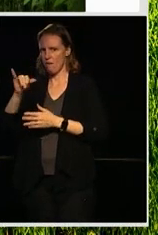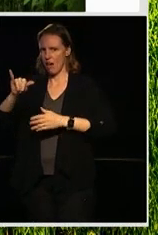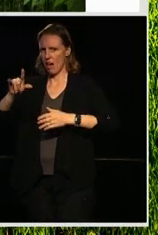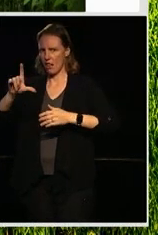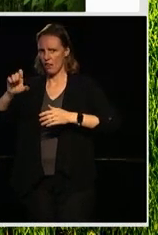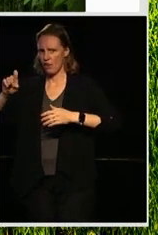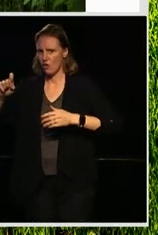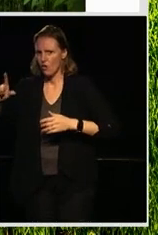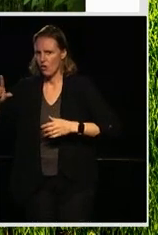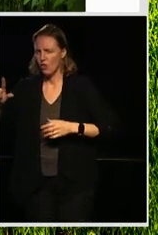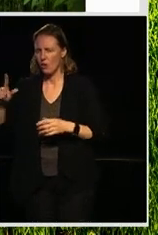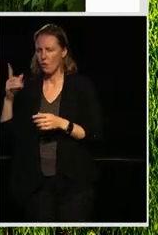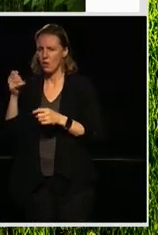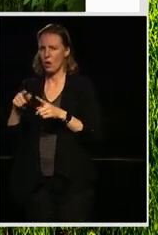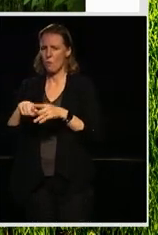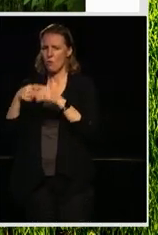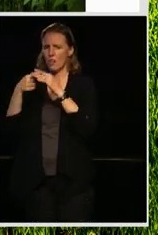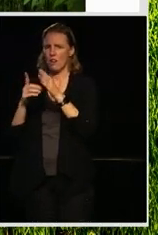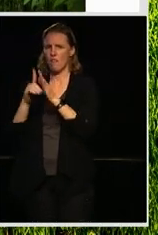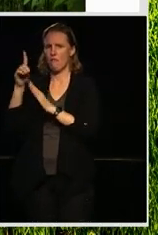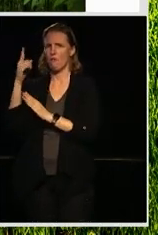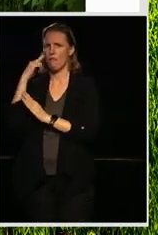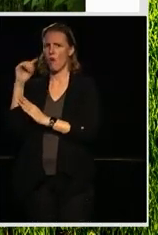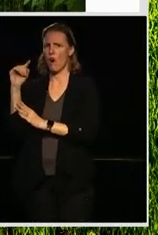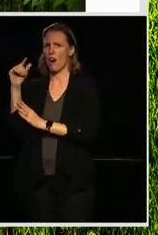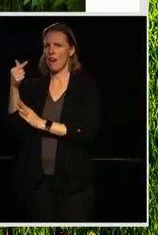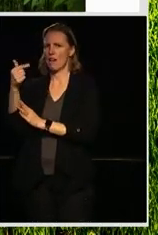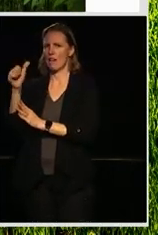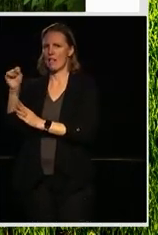developed for gas warfare in World War I.